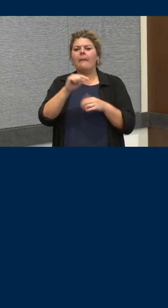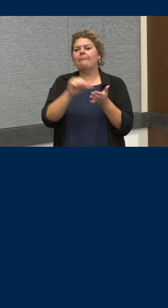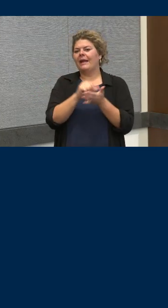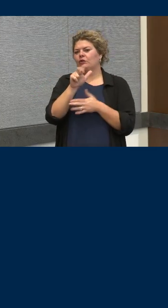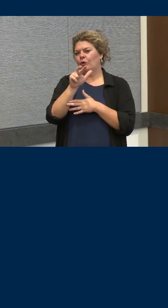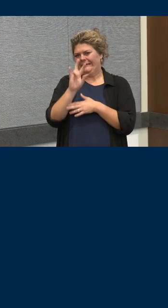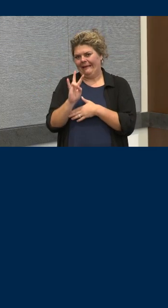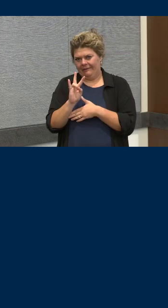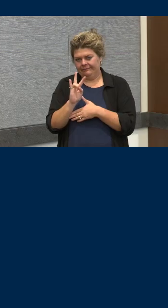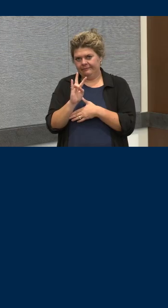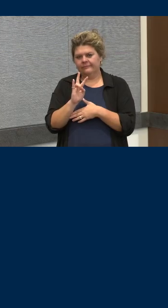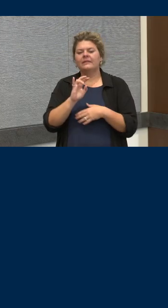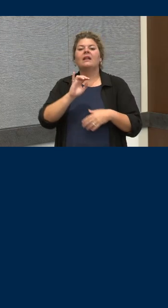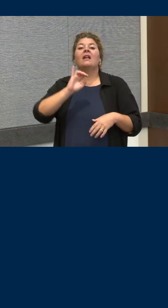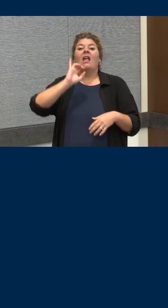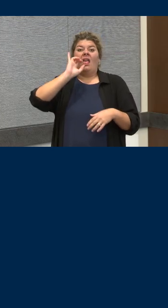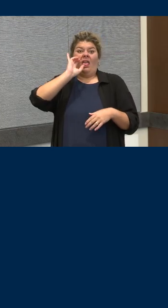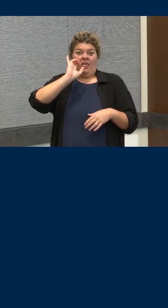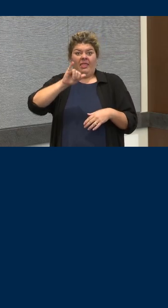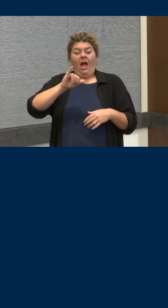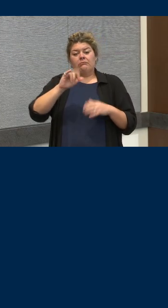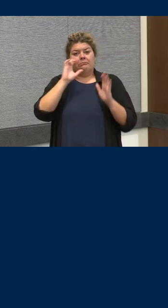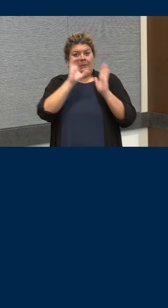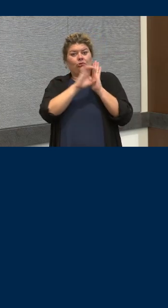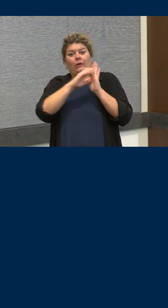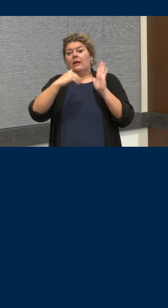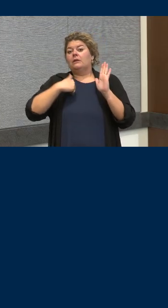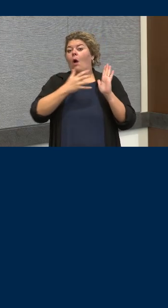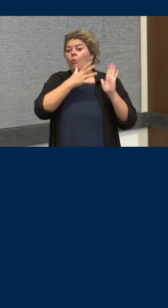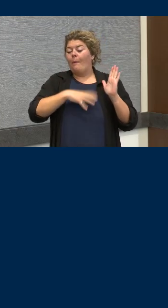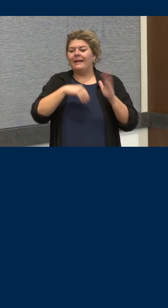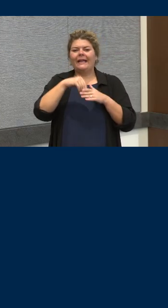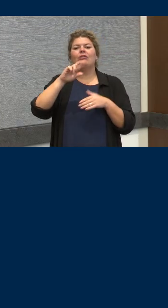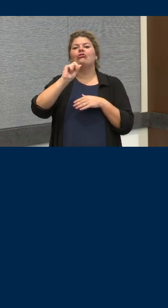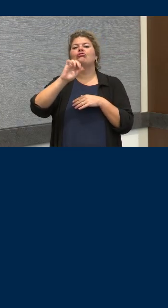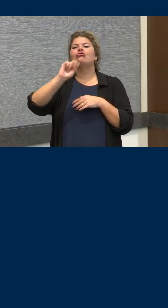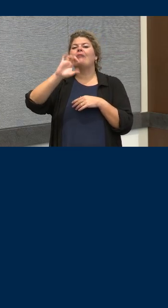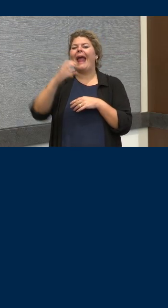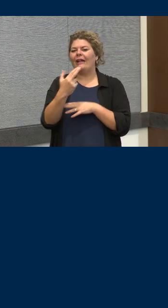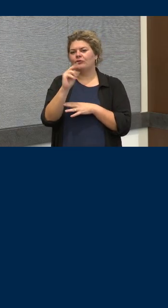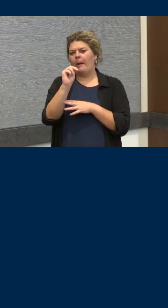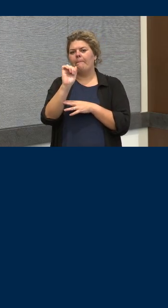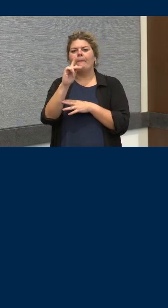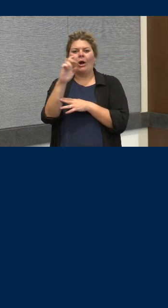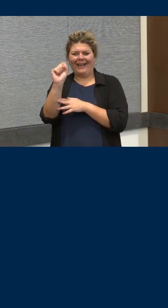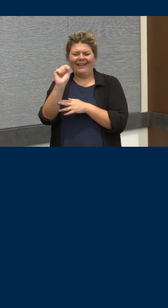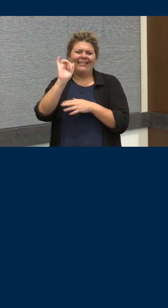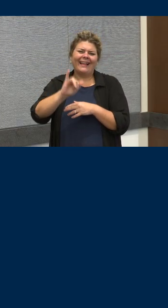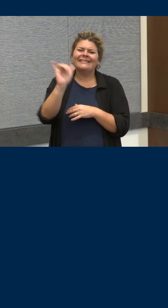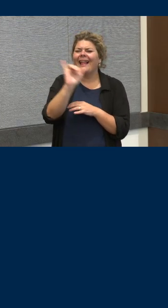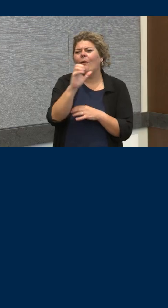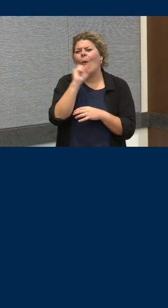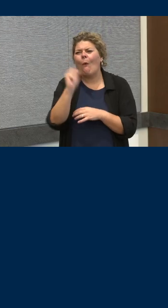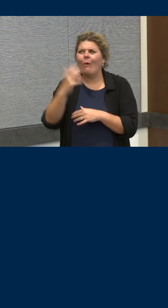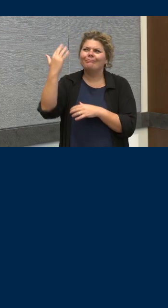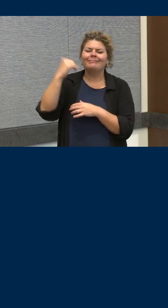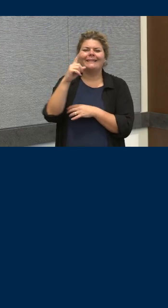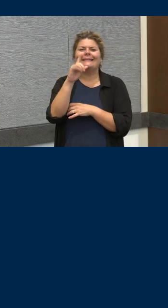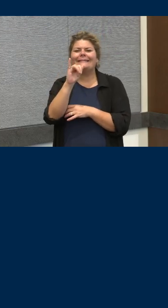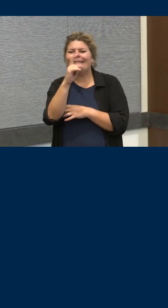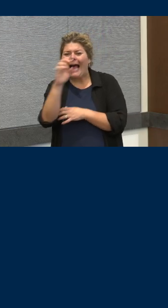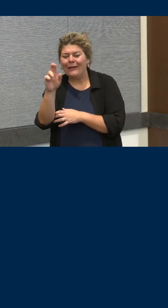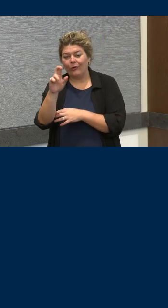37. It portrays a young woman in the Ranch Market, one of the many diners and lunch counters that attracted